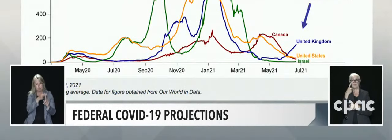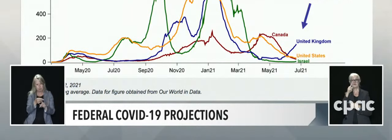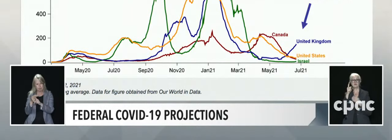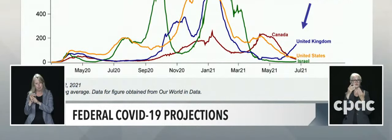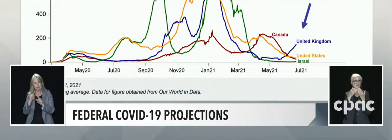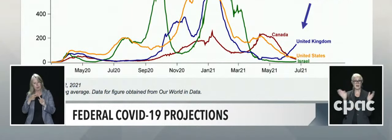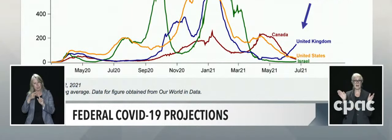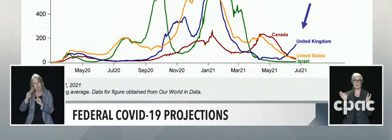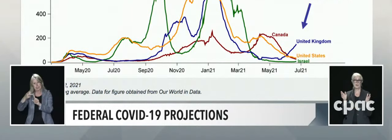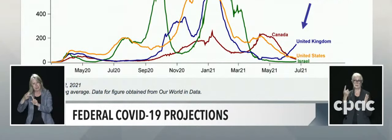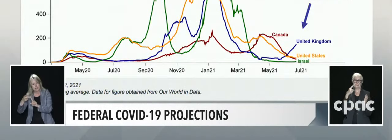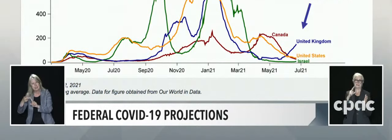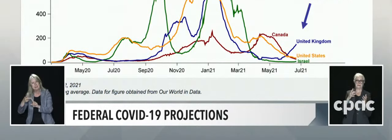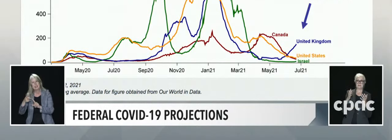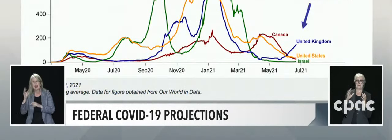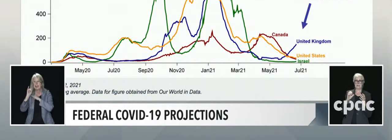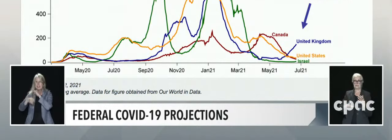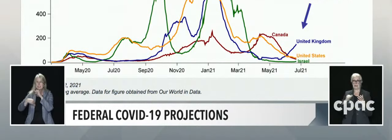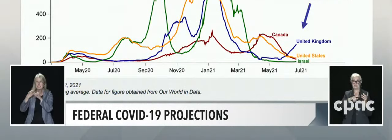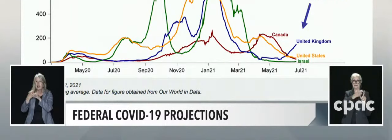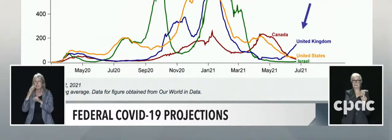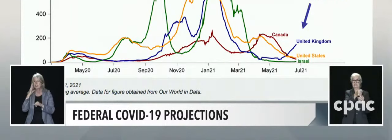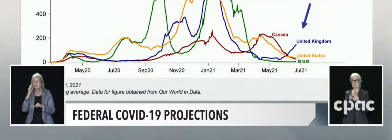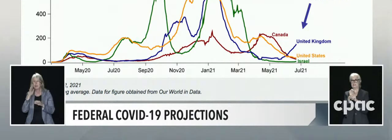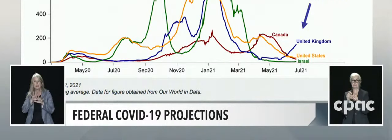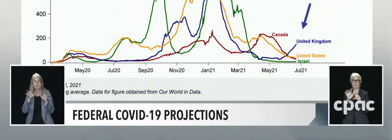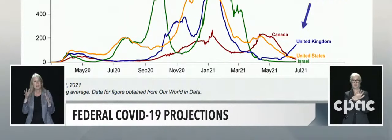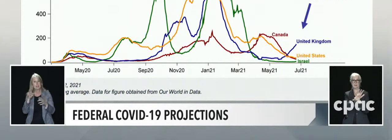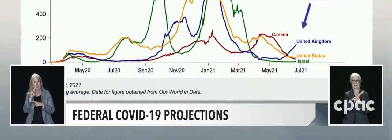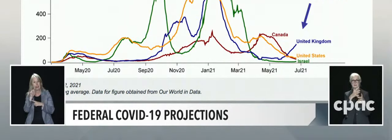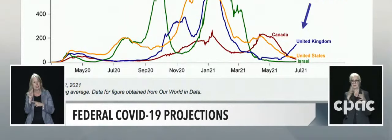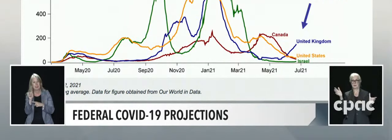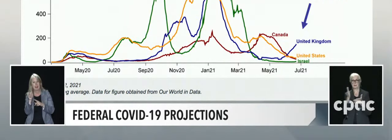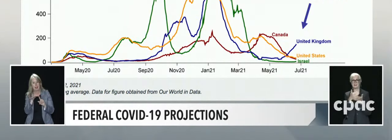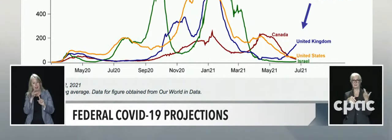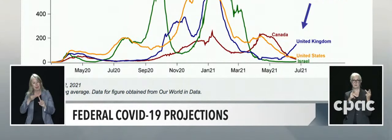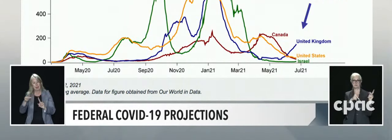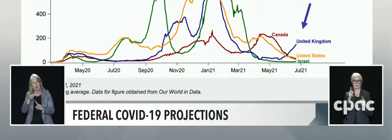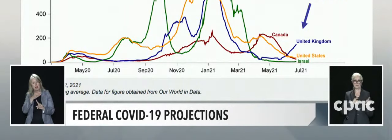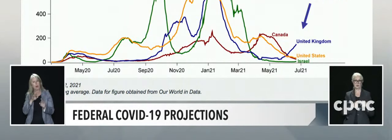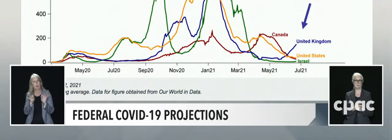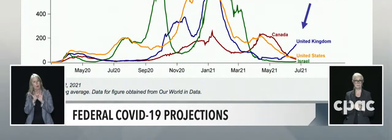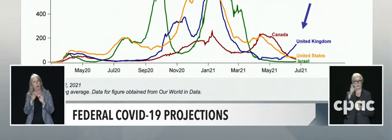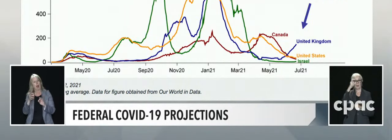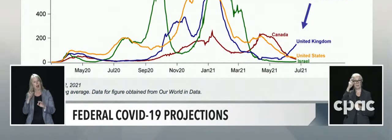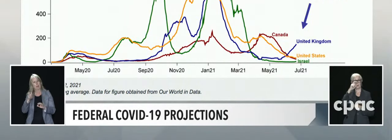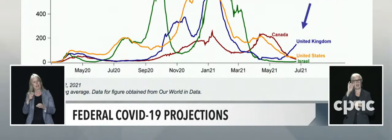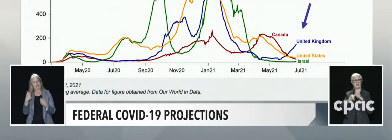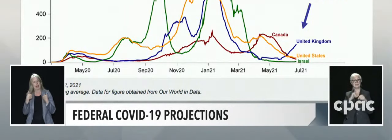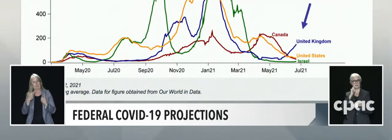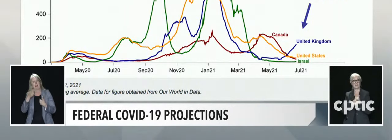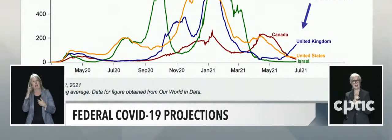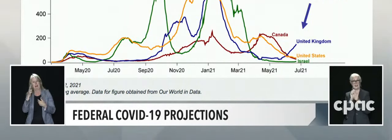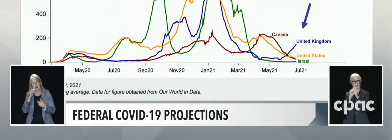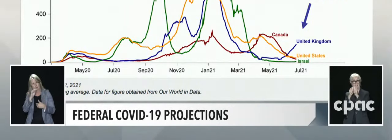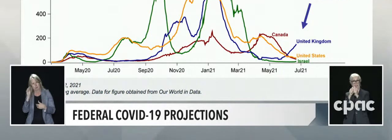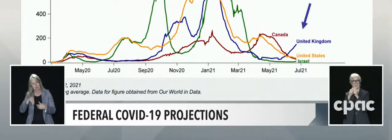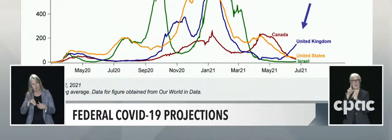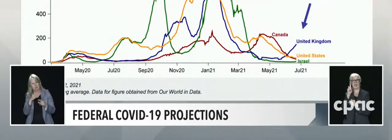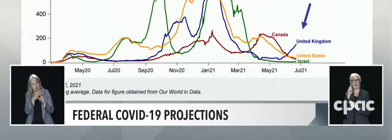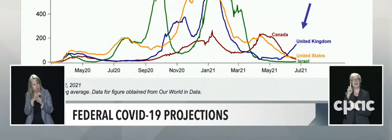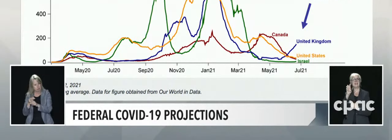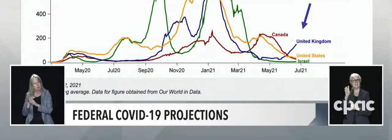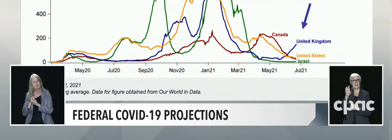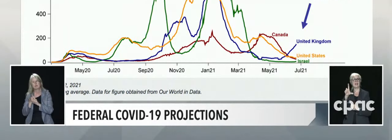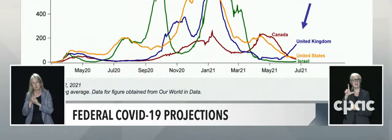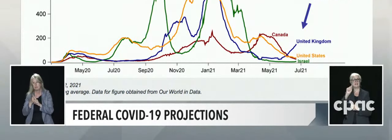coverage. International experience with the Delta variant highlights the importance of attaining high vaccine coverage while remaining responsive